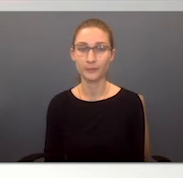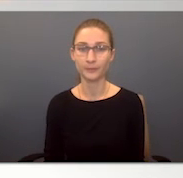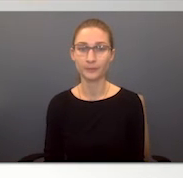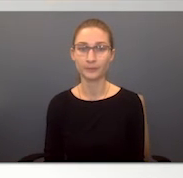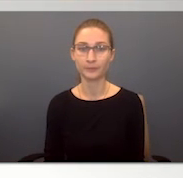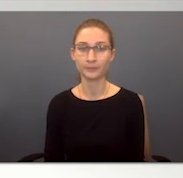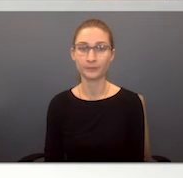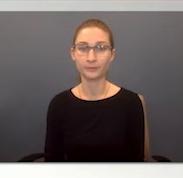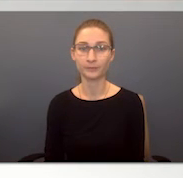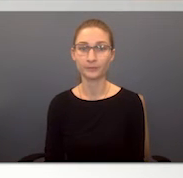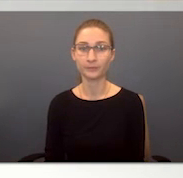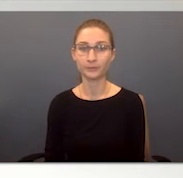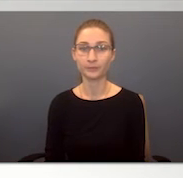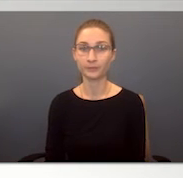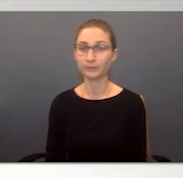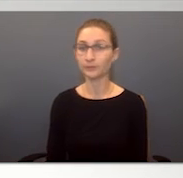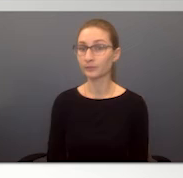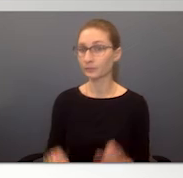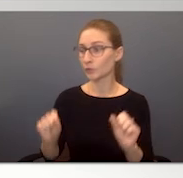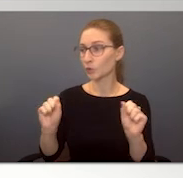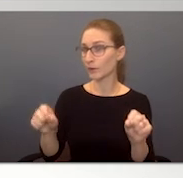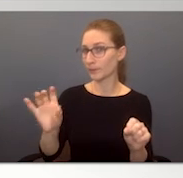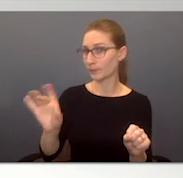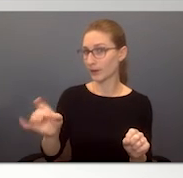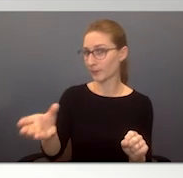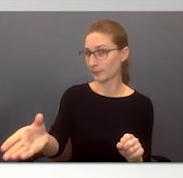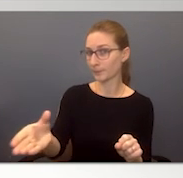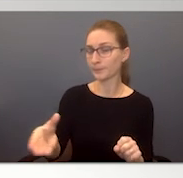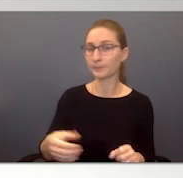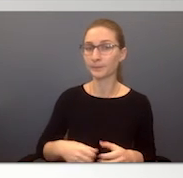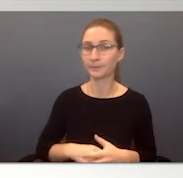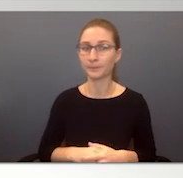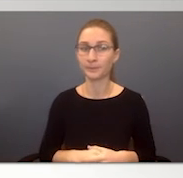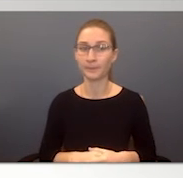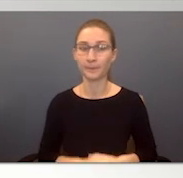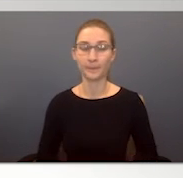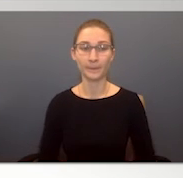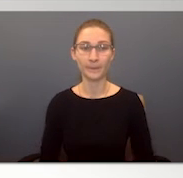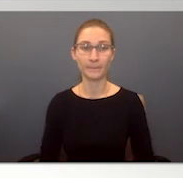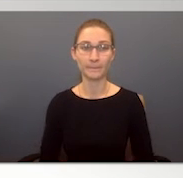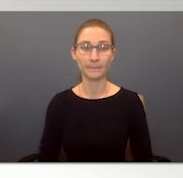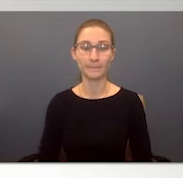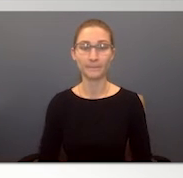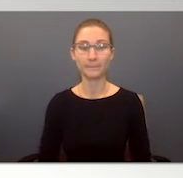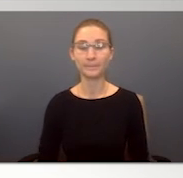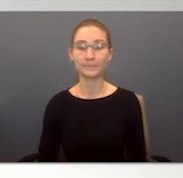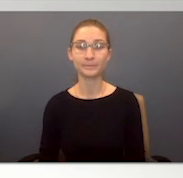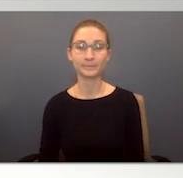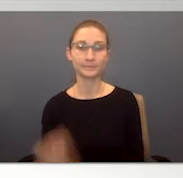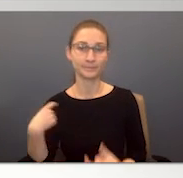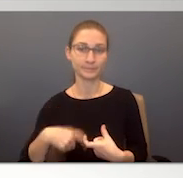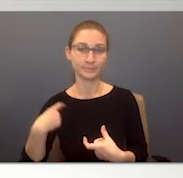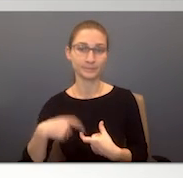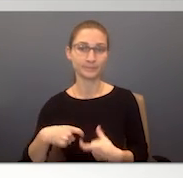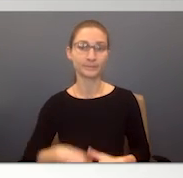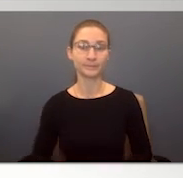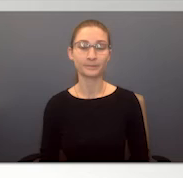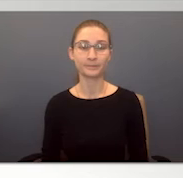porque siempre tenemos la lista. There's stuff up here. You can pick up, please. Siempre tenemos la